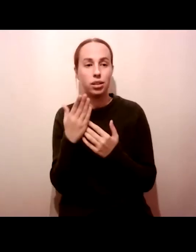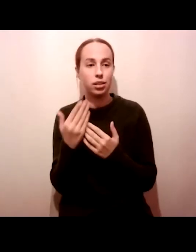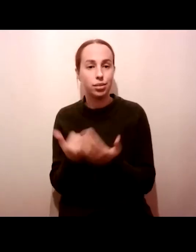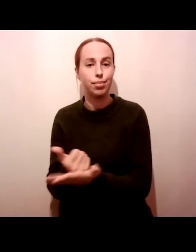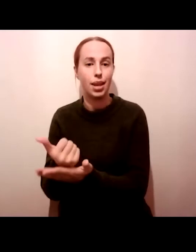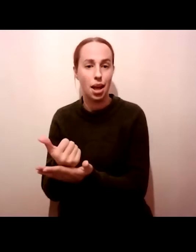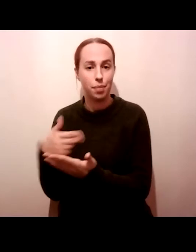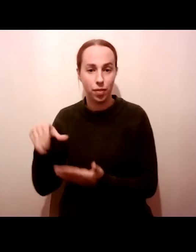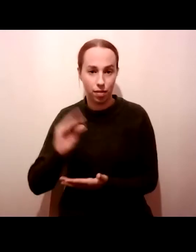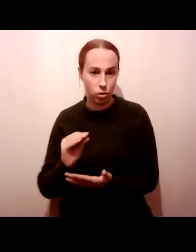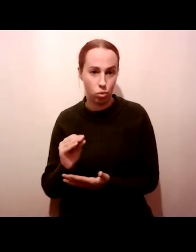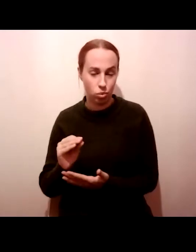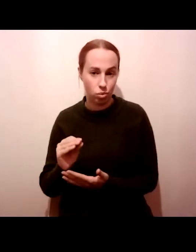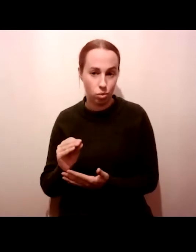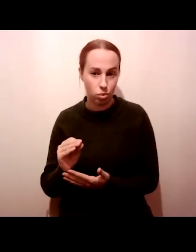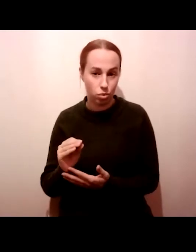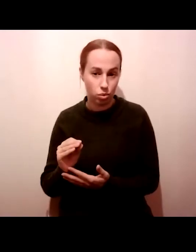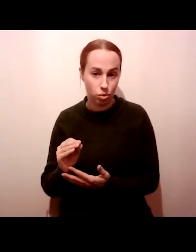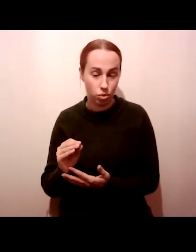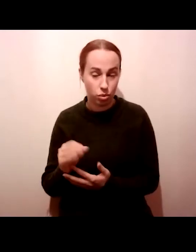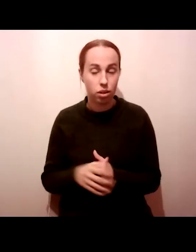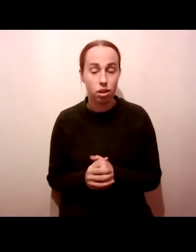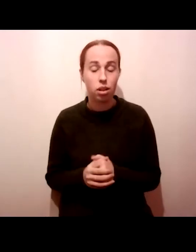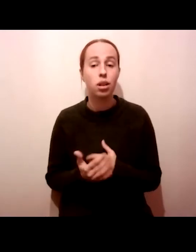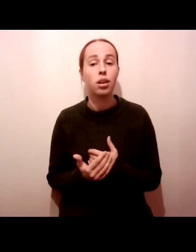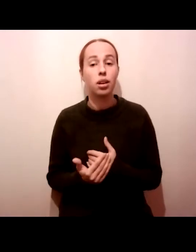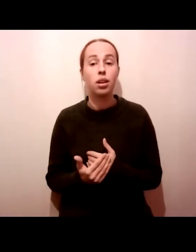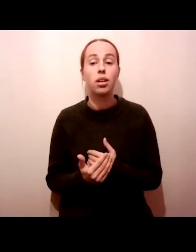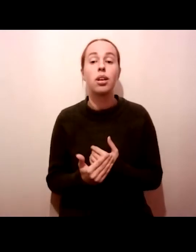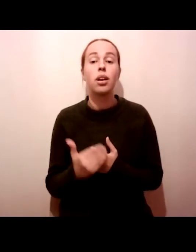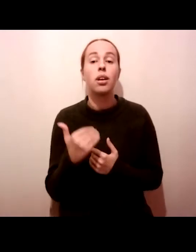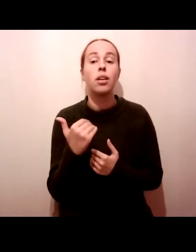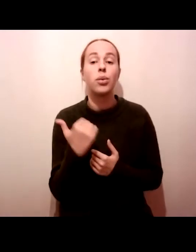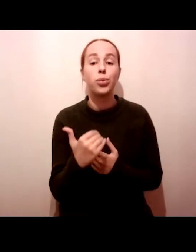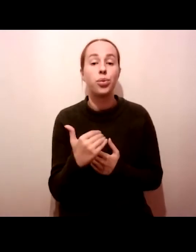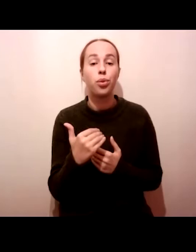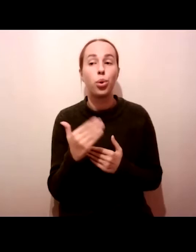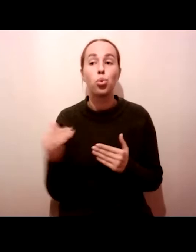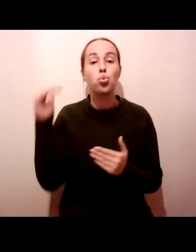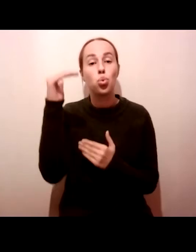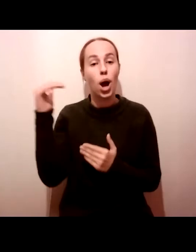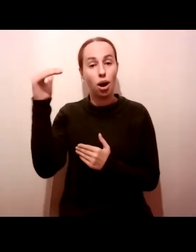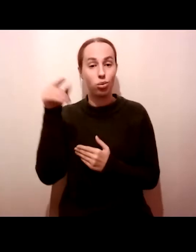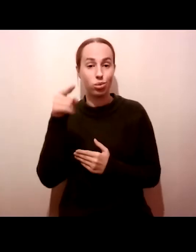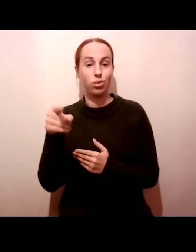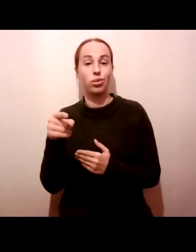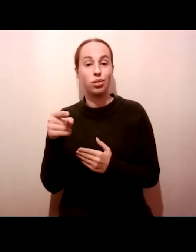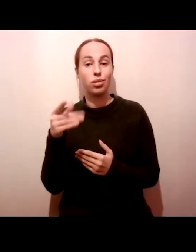different thing is to ensure this respect for everyone,